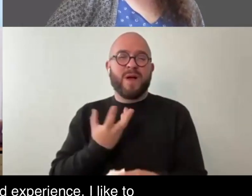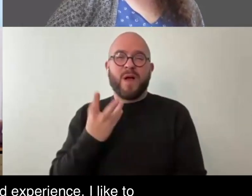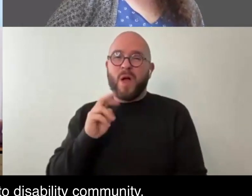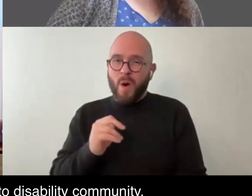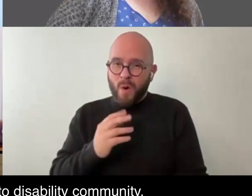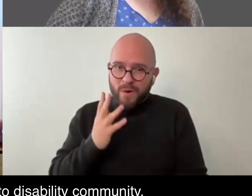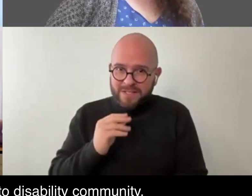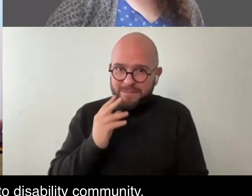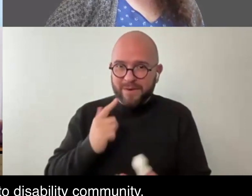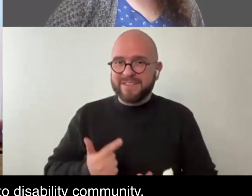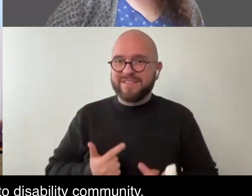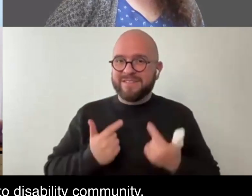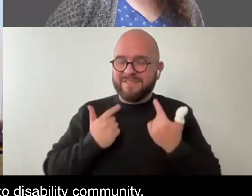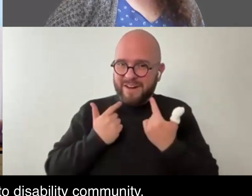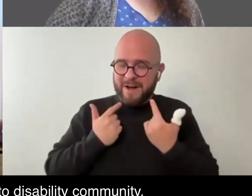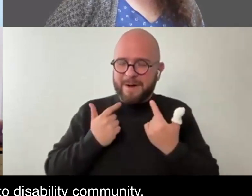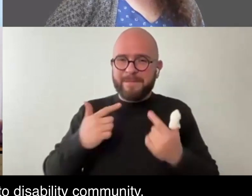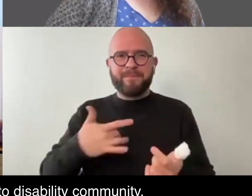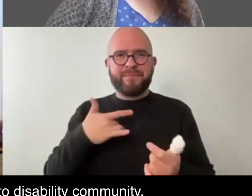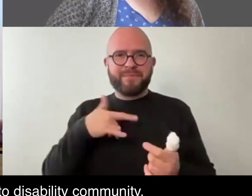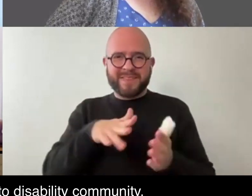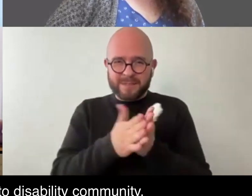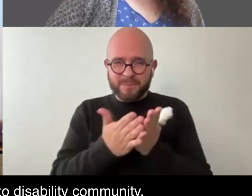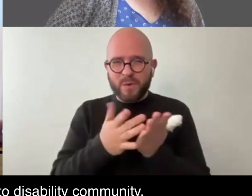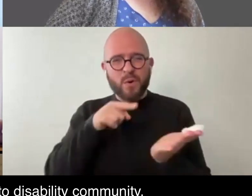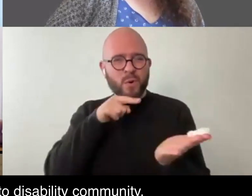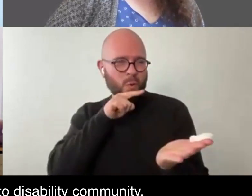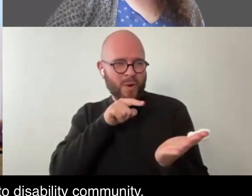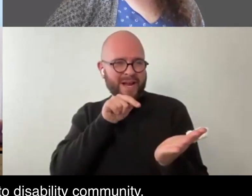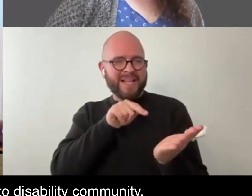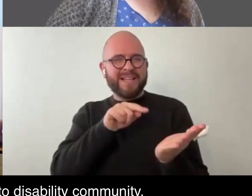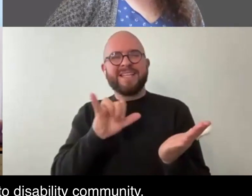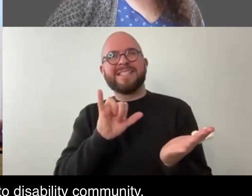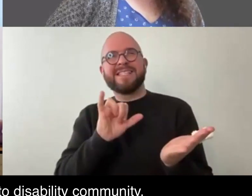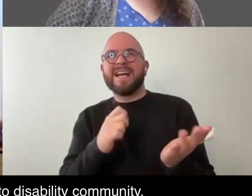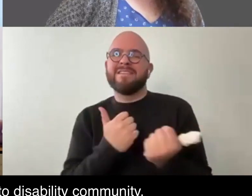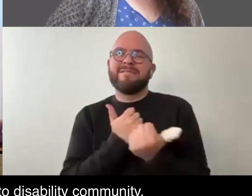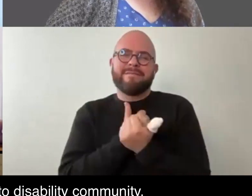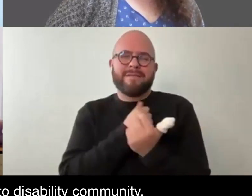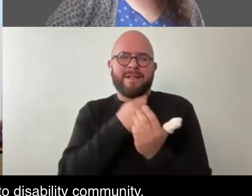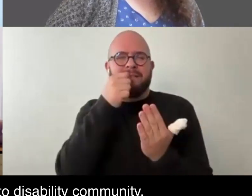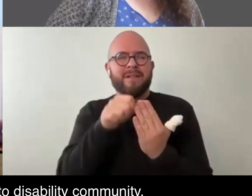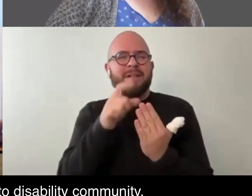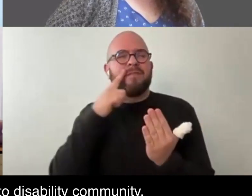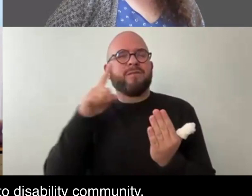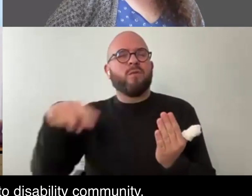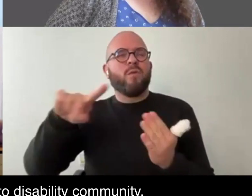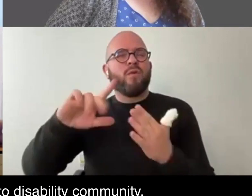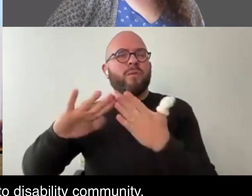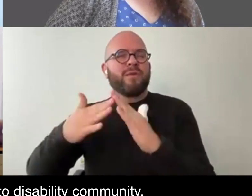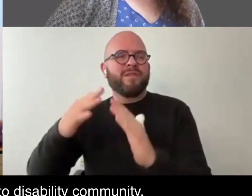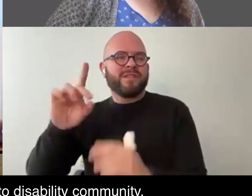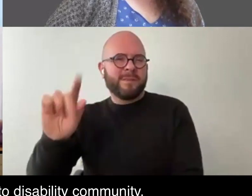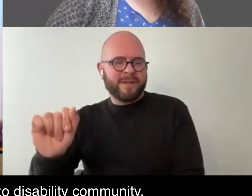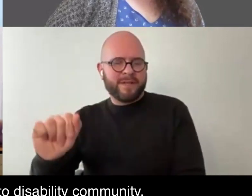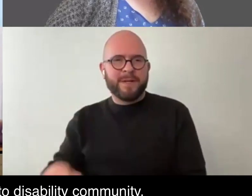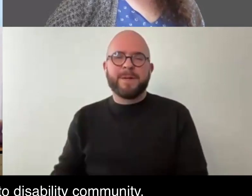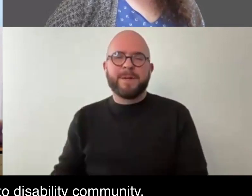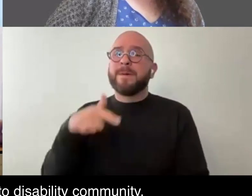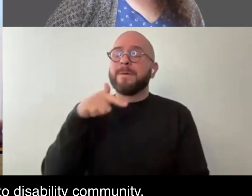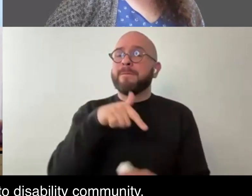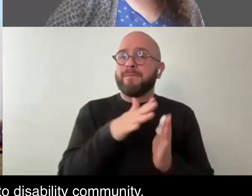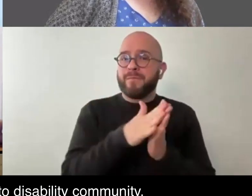it really feels like a love letter to disability community. The book is grounded in